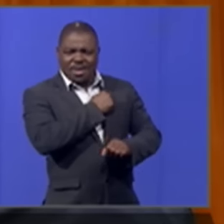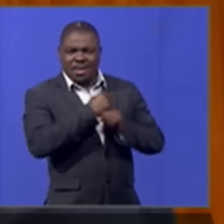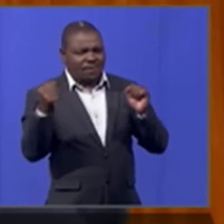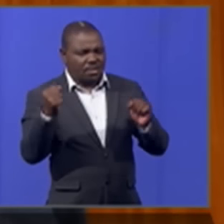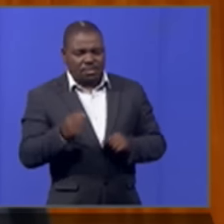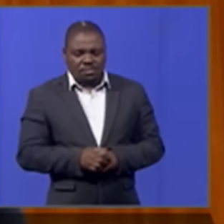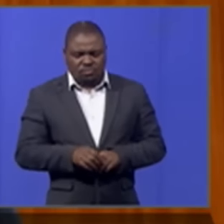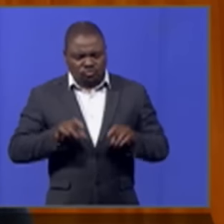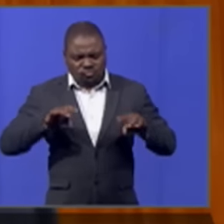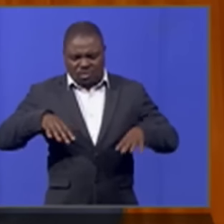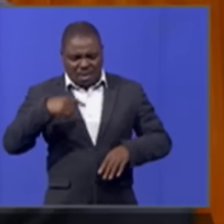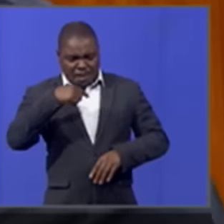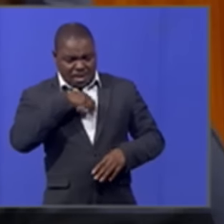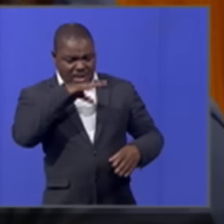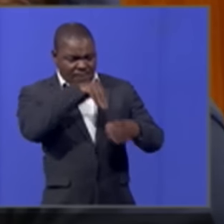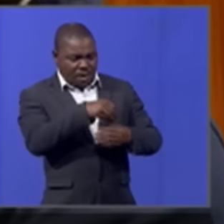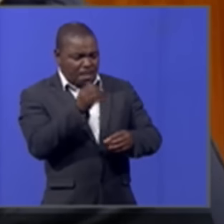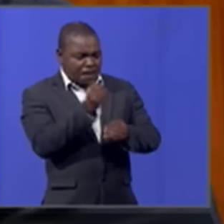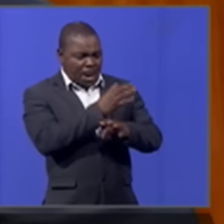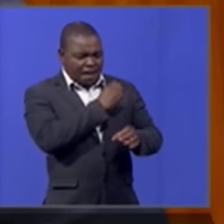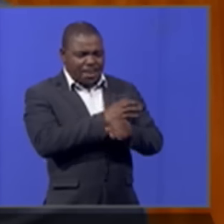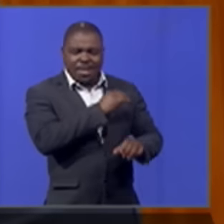akukho lapho engeke ngabamba khona ichaza kumshaya.